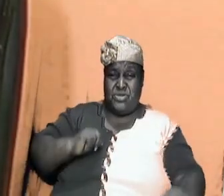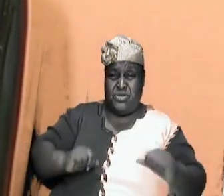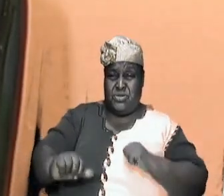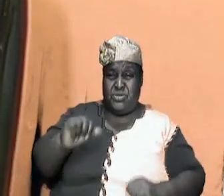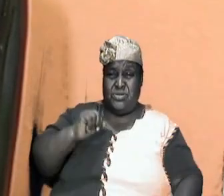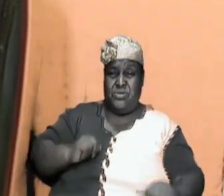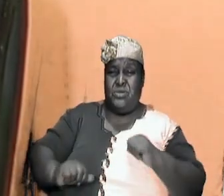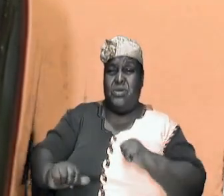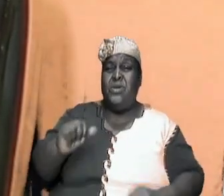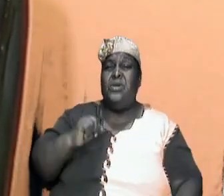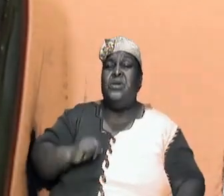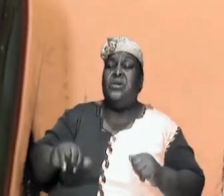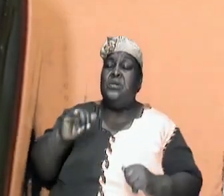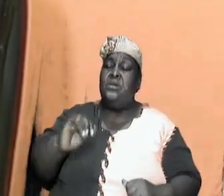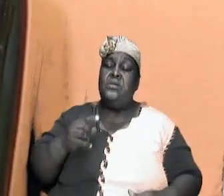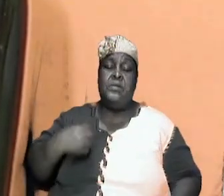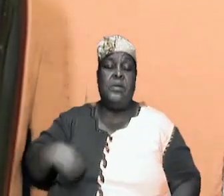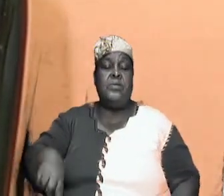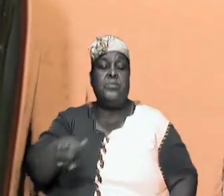right? But that we